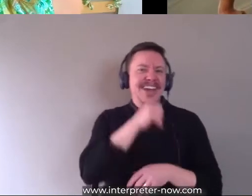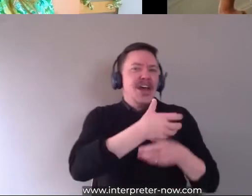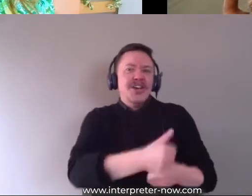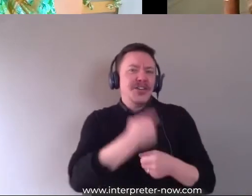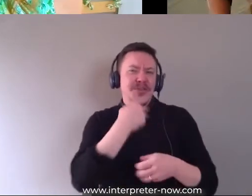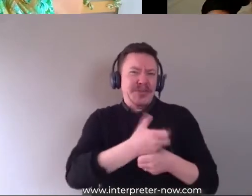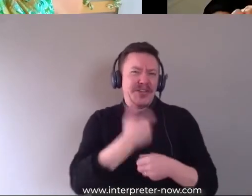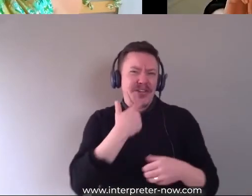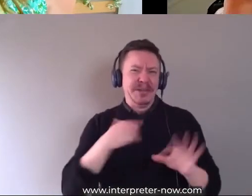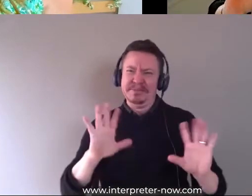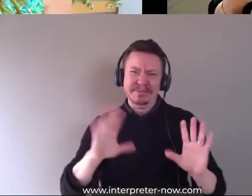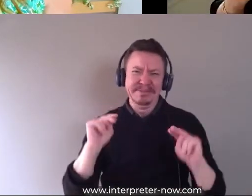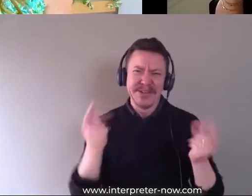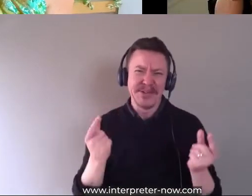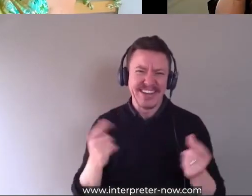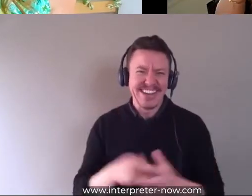me.